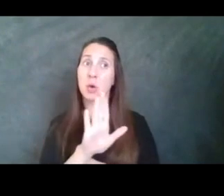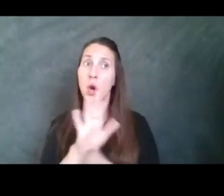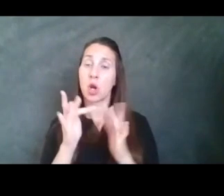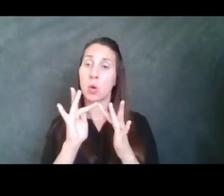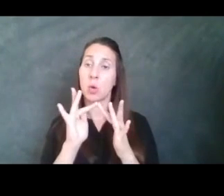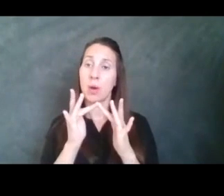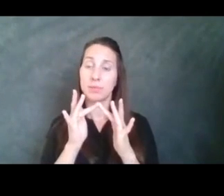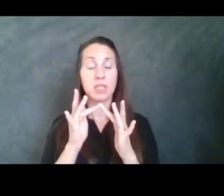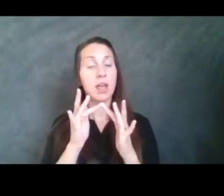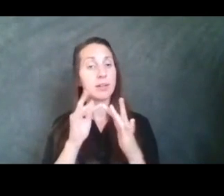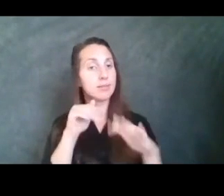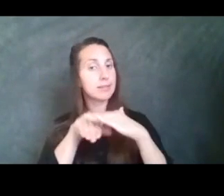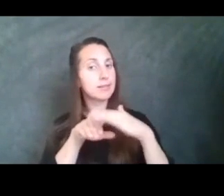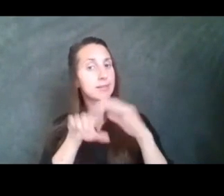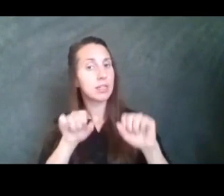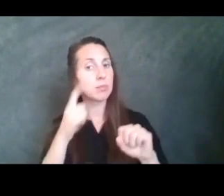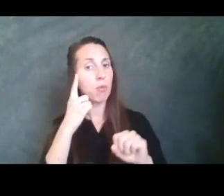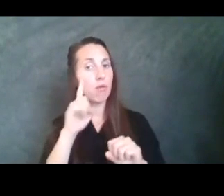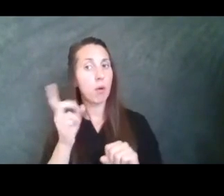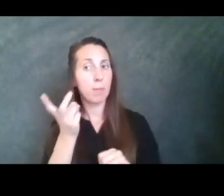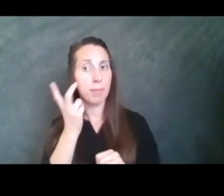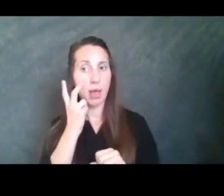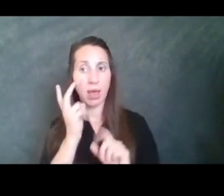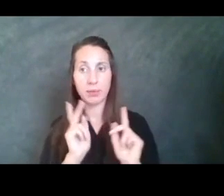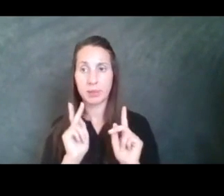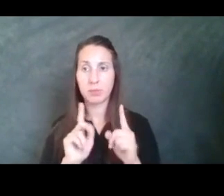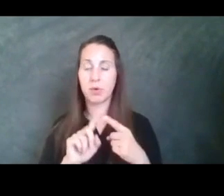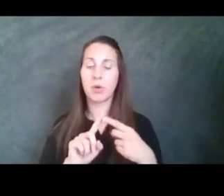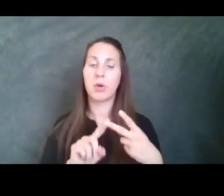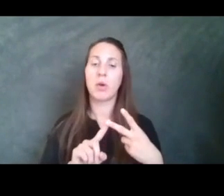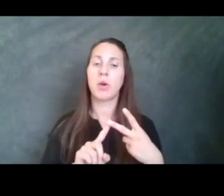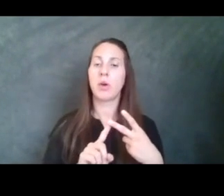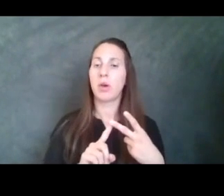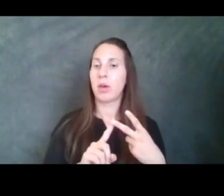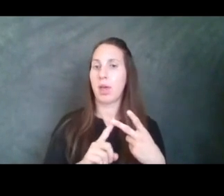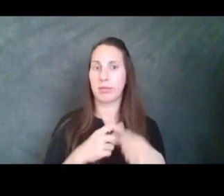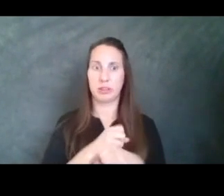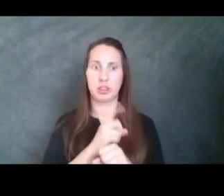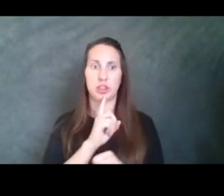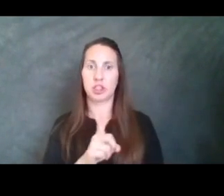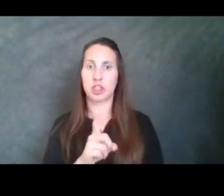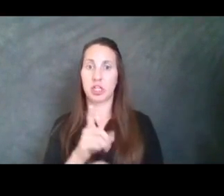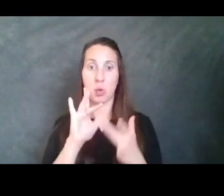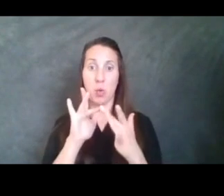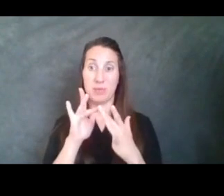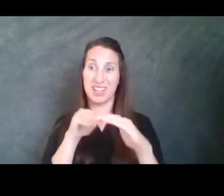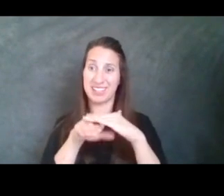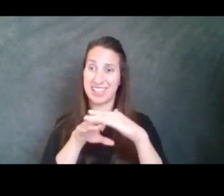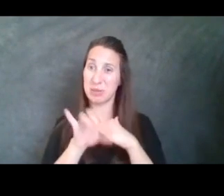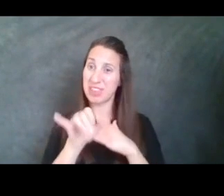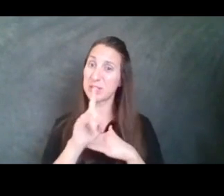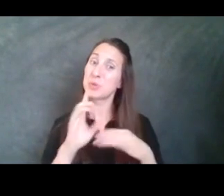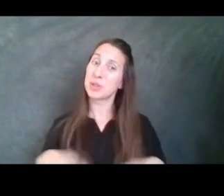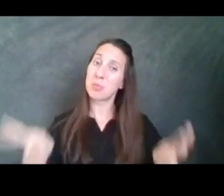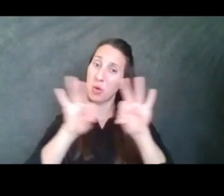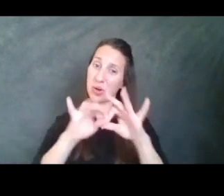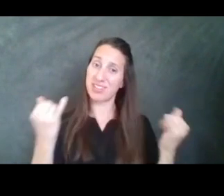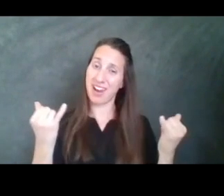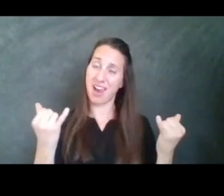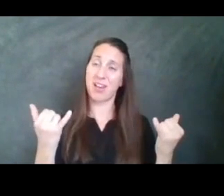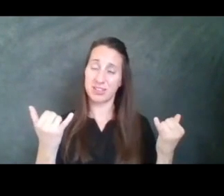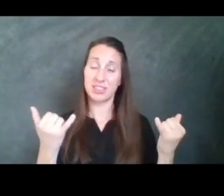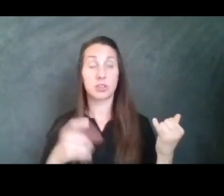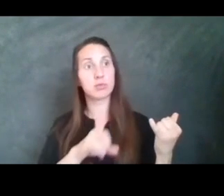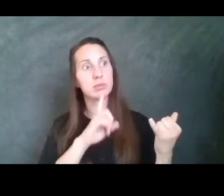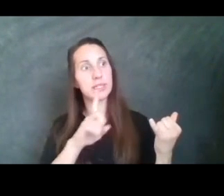and ensuring website accessibility is a huge factor now, and something that is so important now in